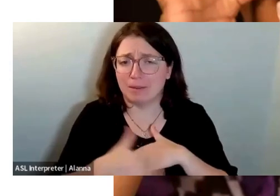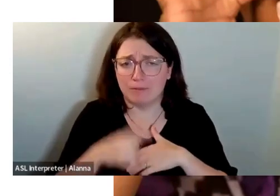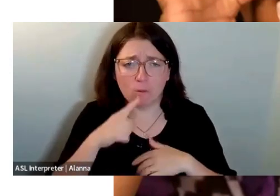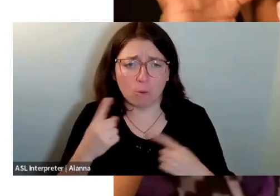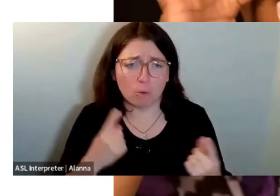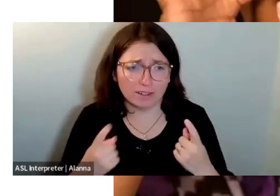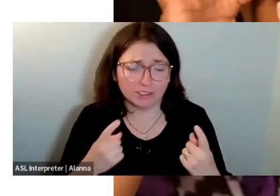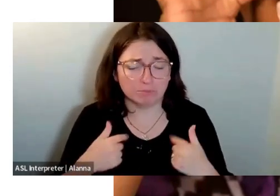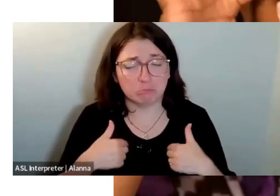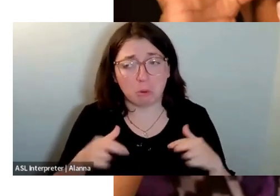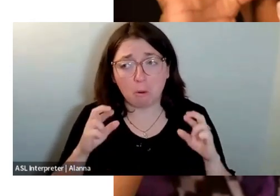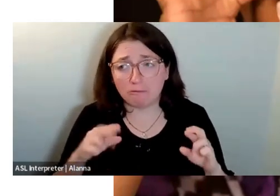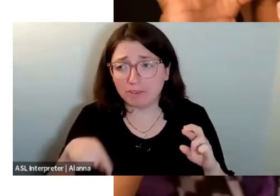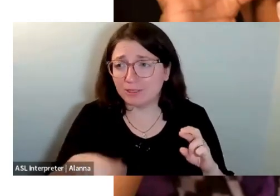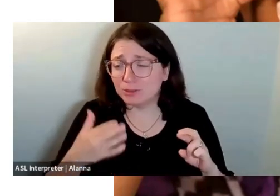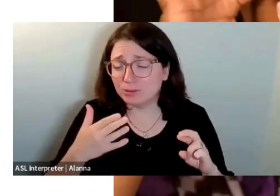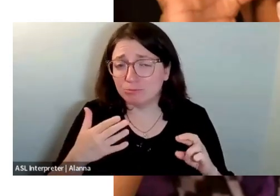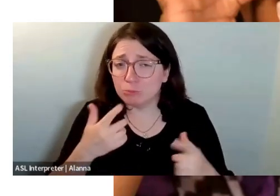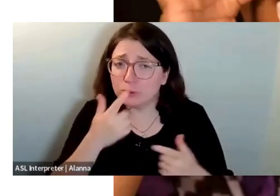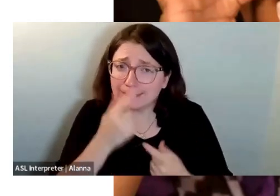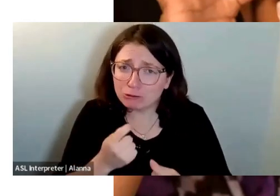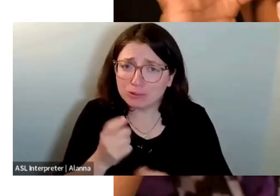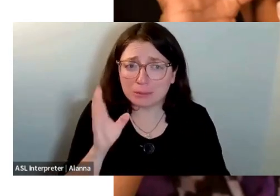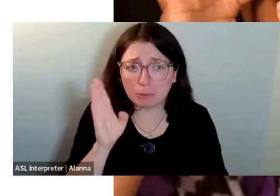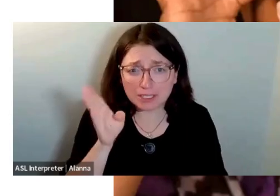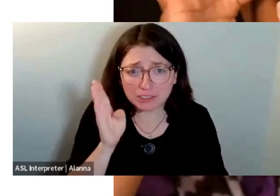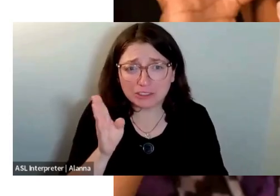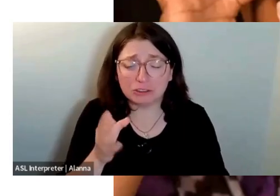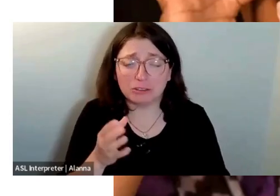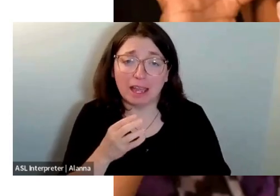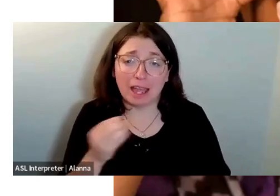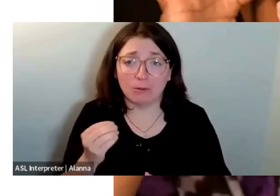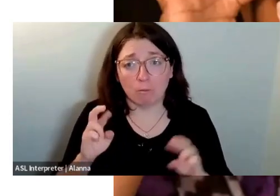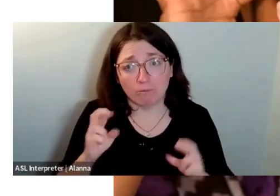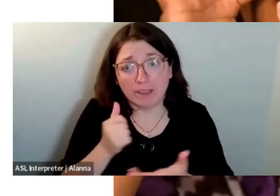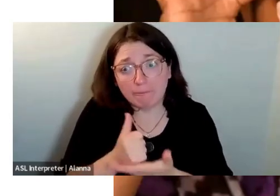was interesting and useful.